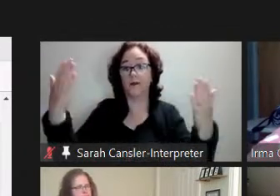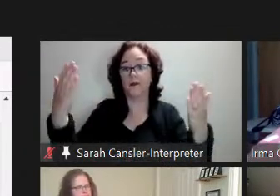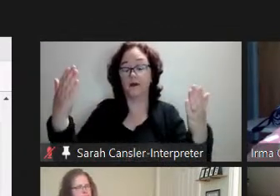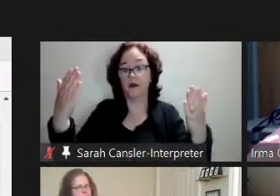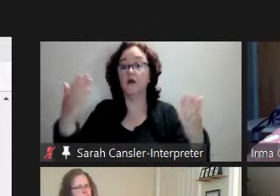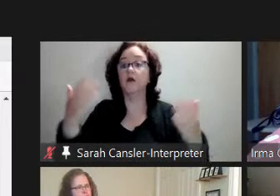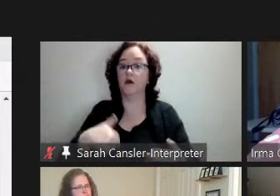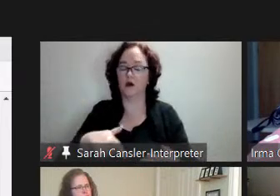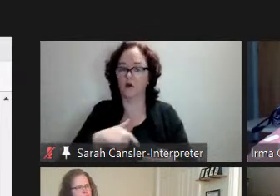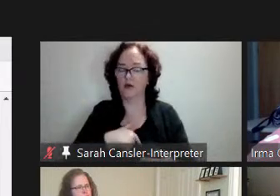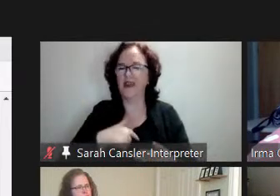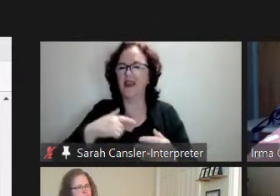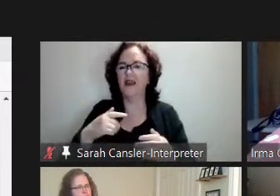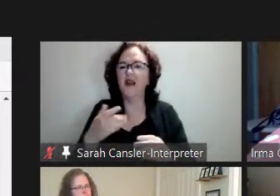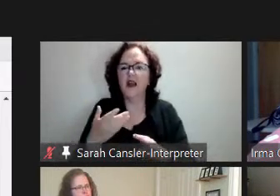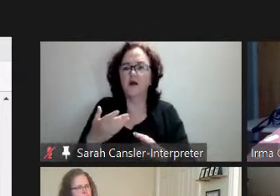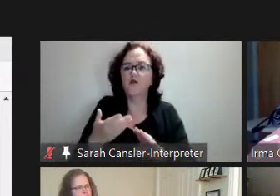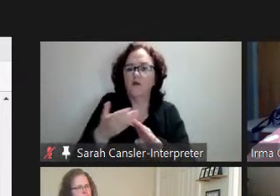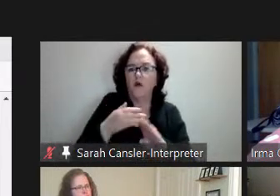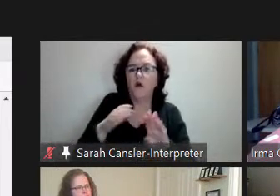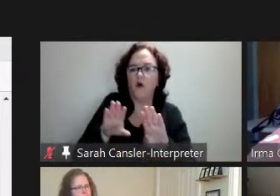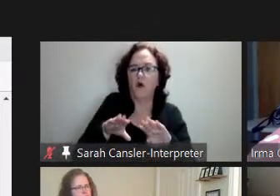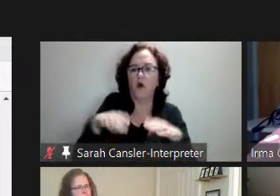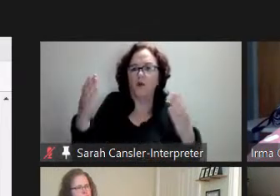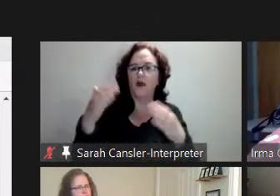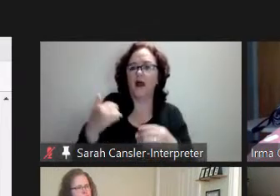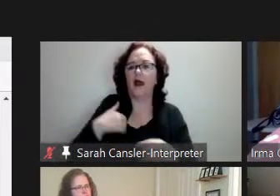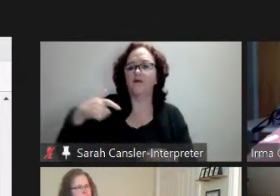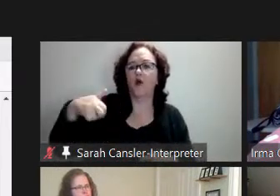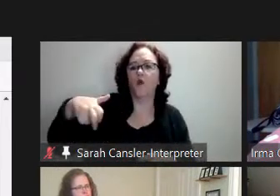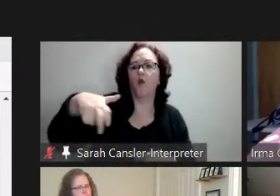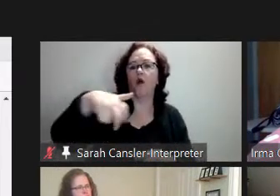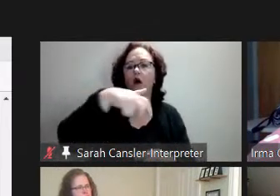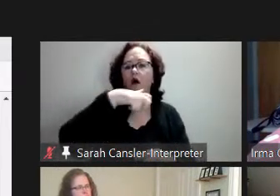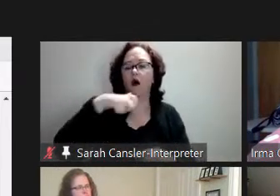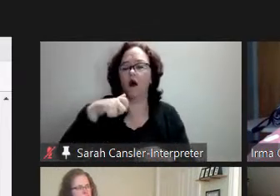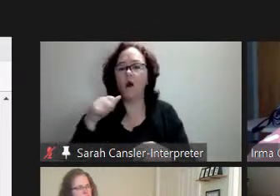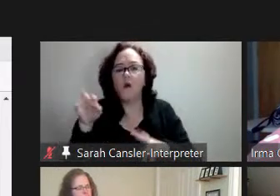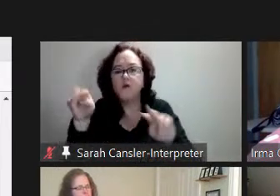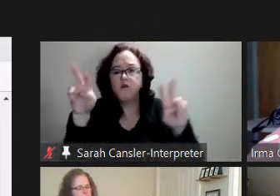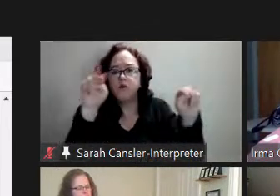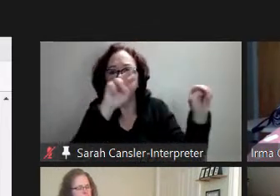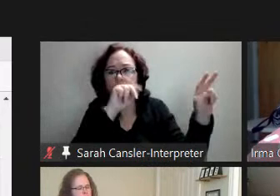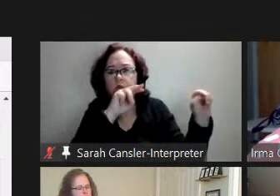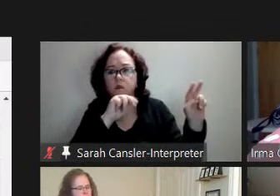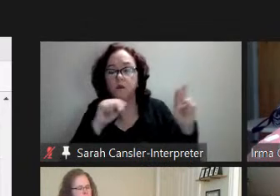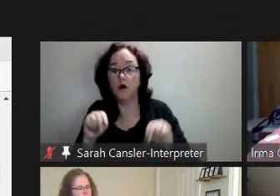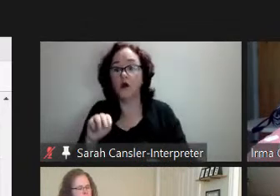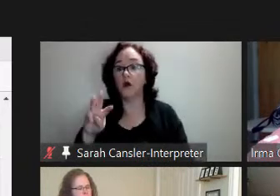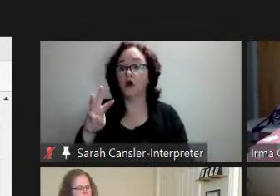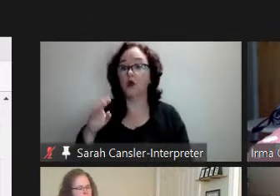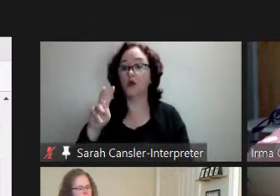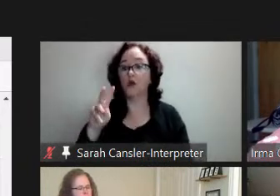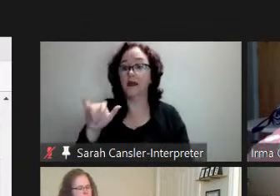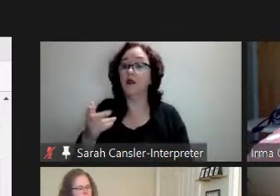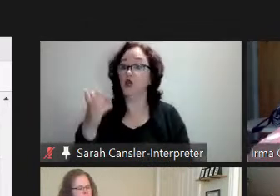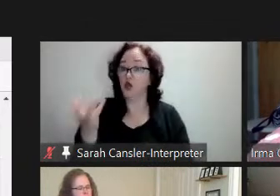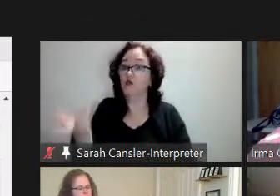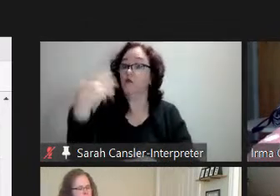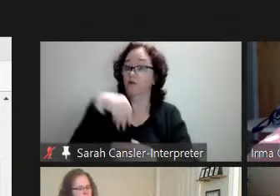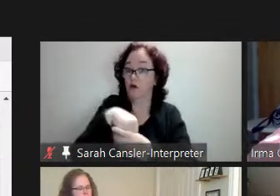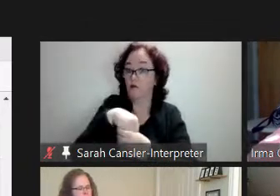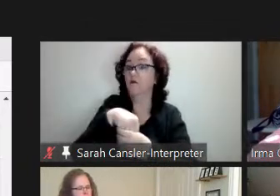walkthrough, and that helped with the dissemination. So Whitney, you would be a part of that, and we would make it a fairly